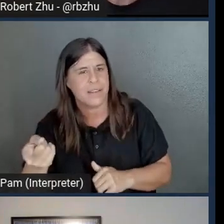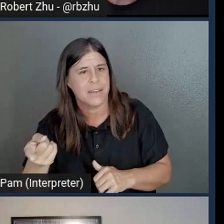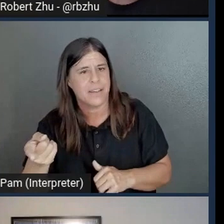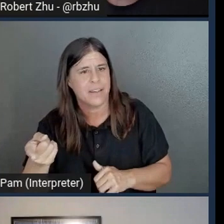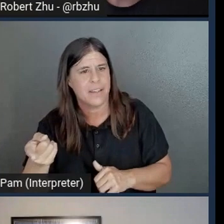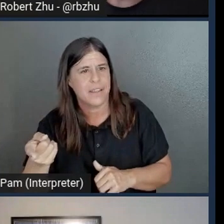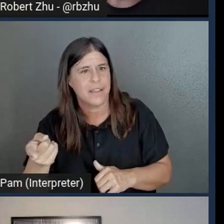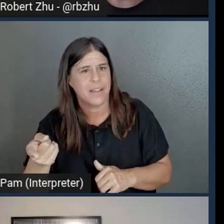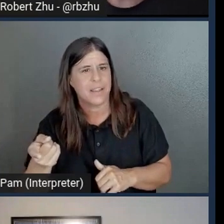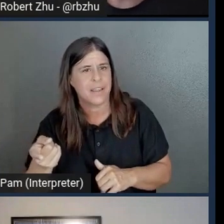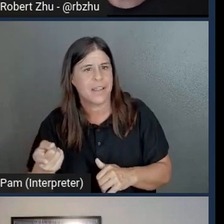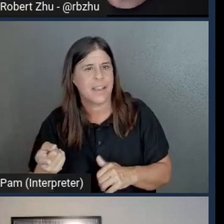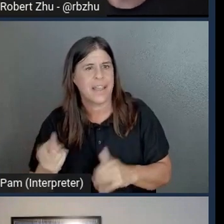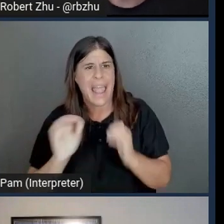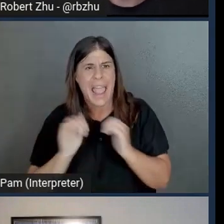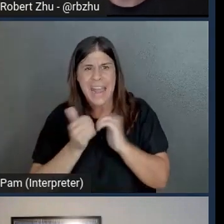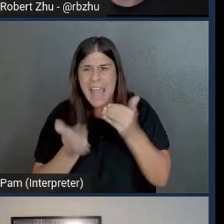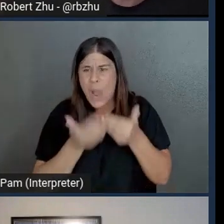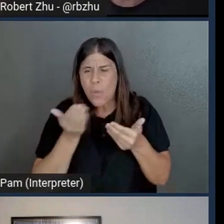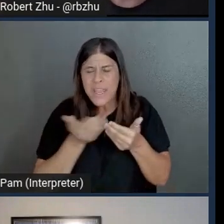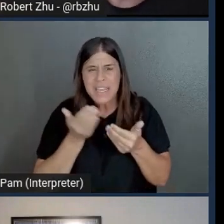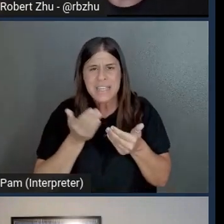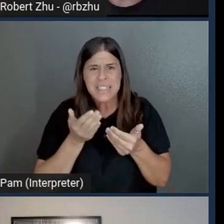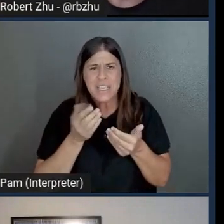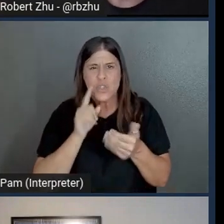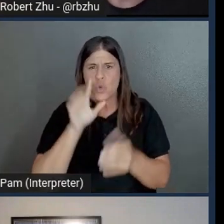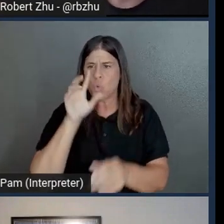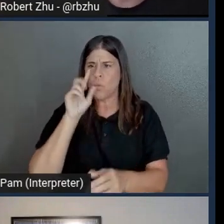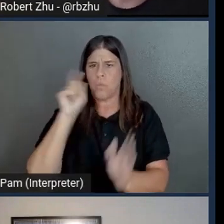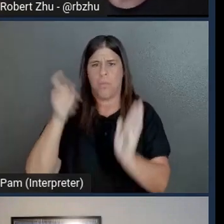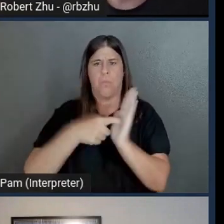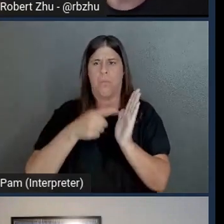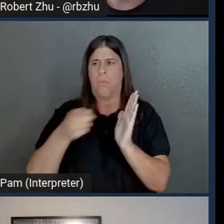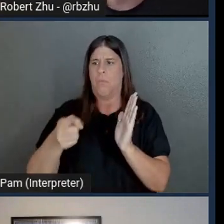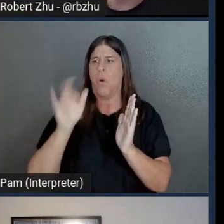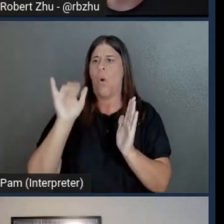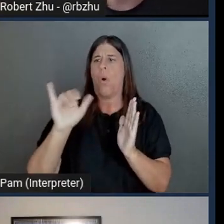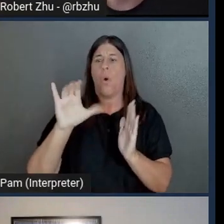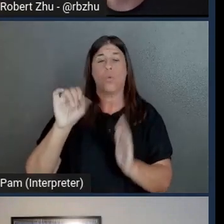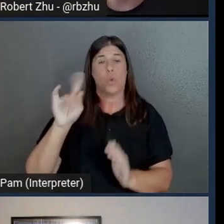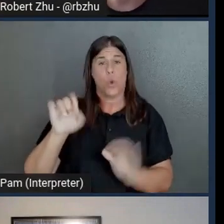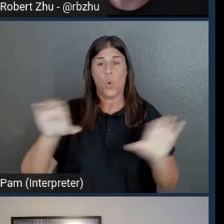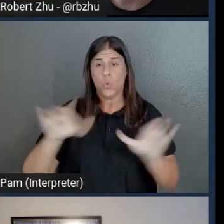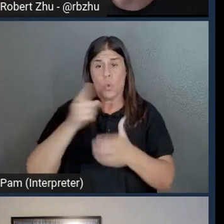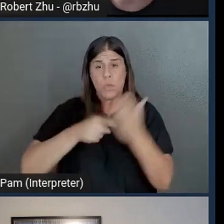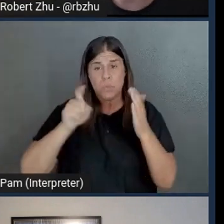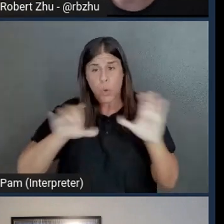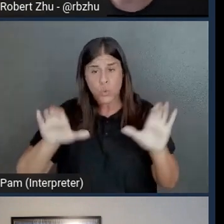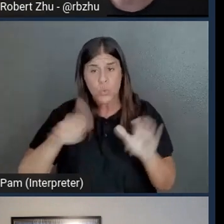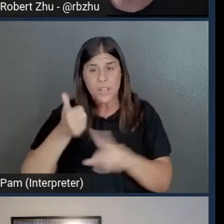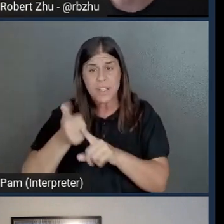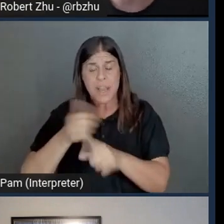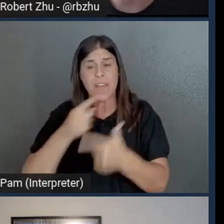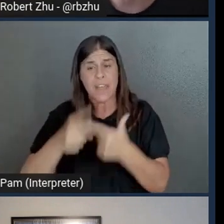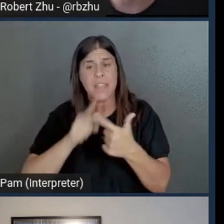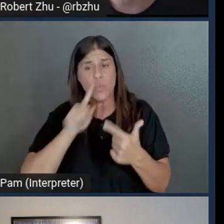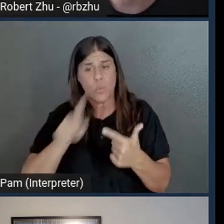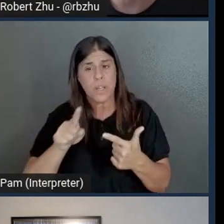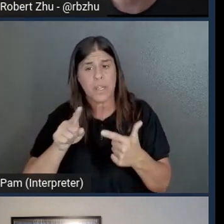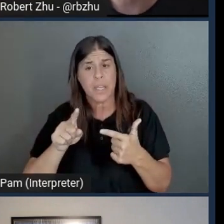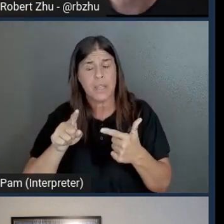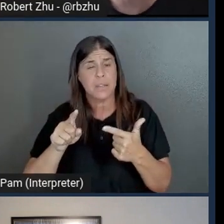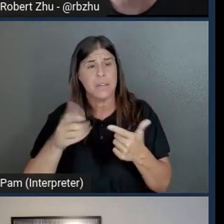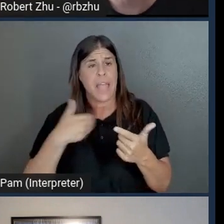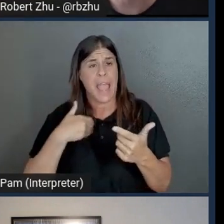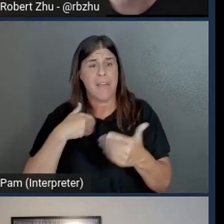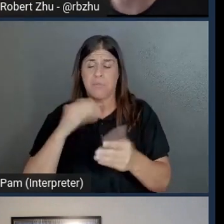and how easy is it to kind of spot by inspection whether or not the code is doing what it should do, and therefore take the right level of